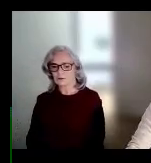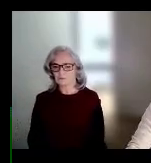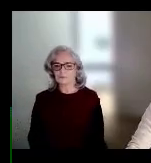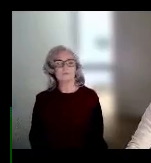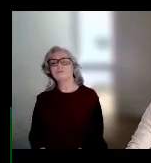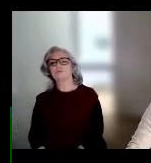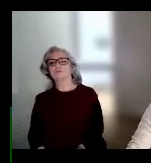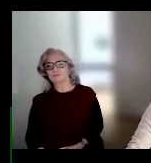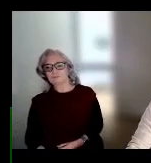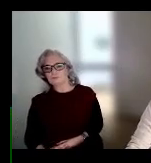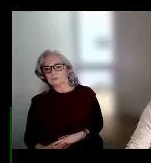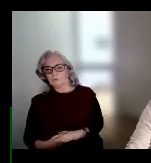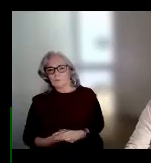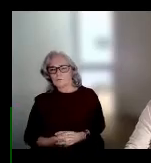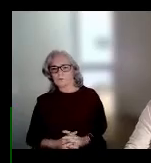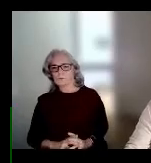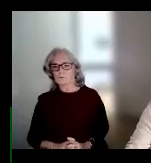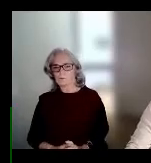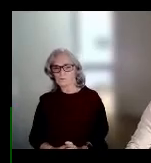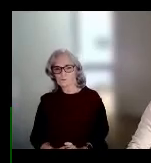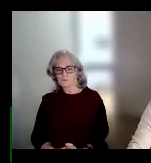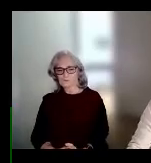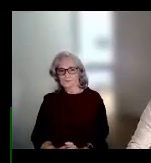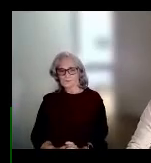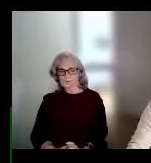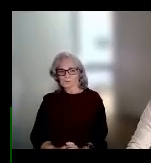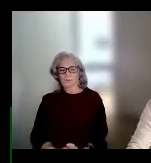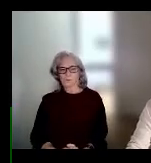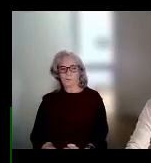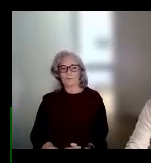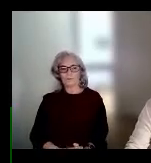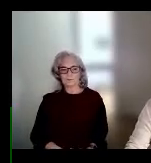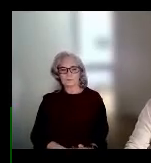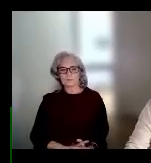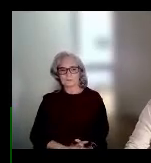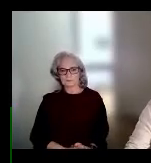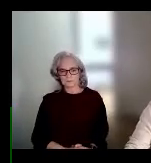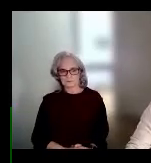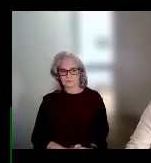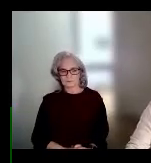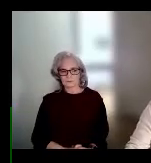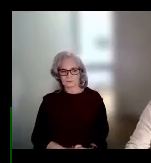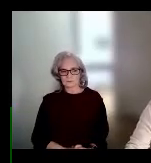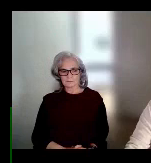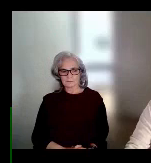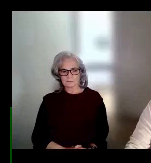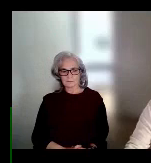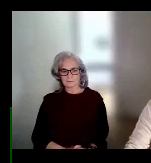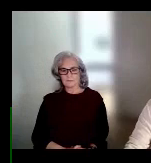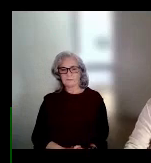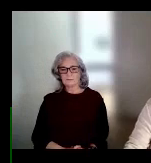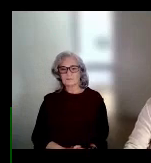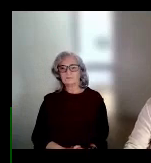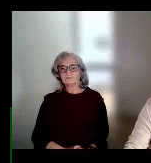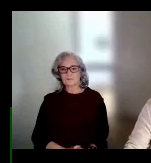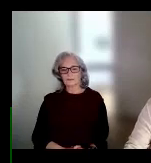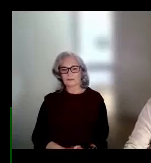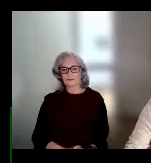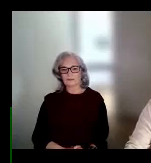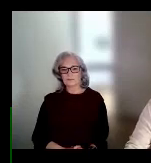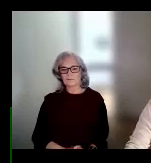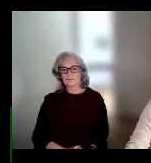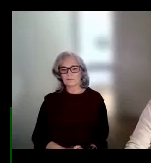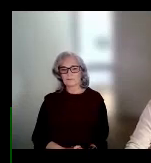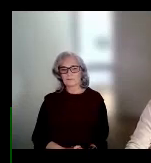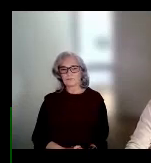this study is a national study that some of you may have already heard about. So it's